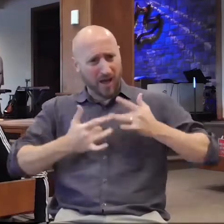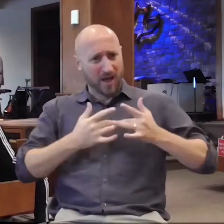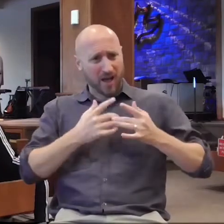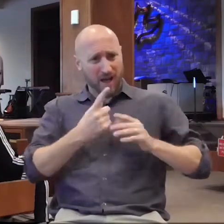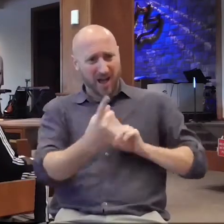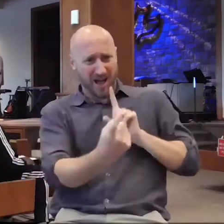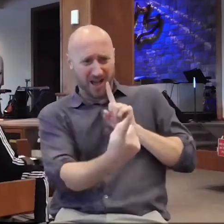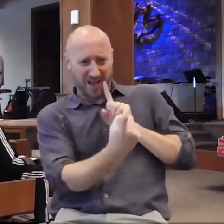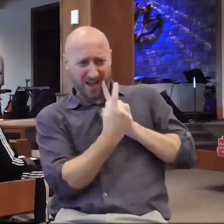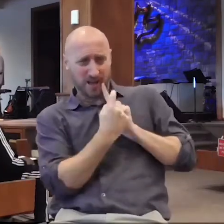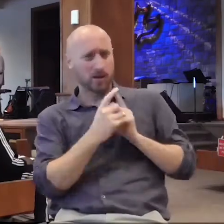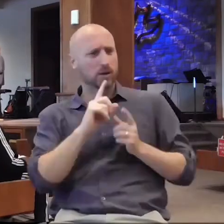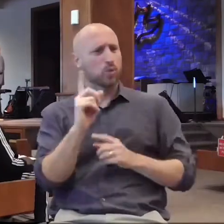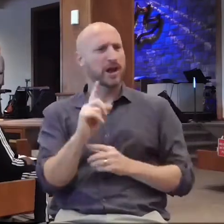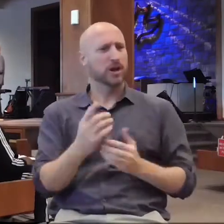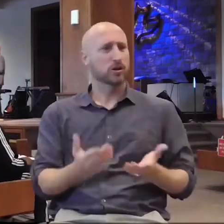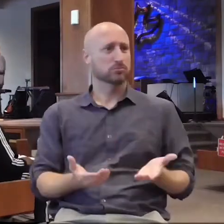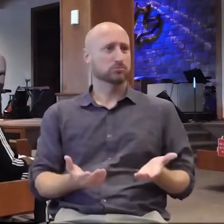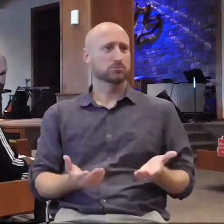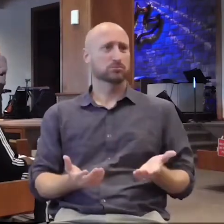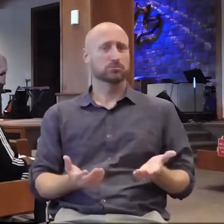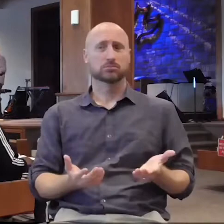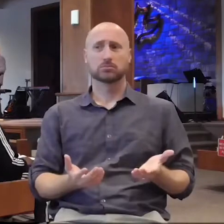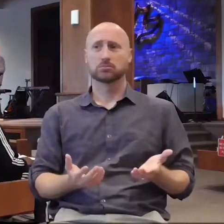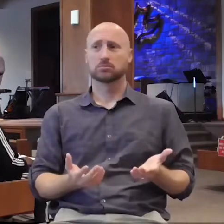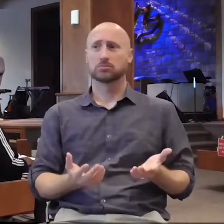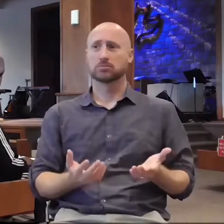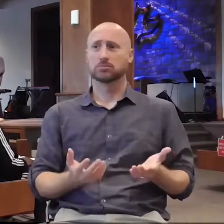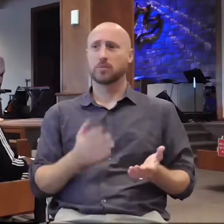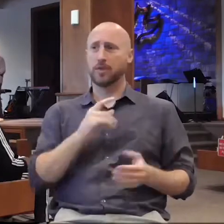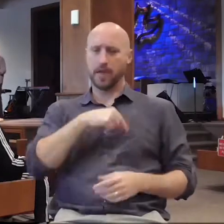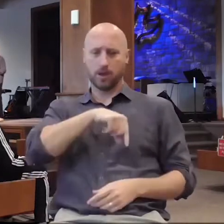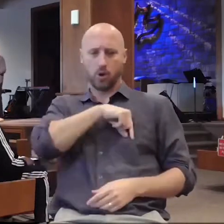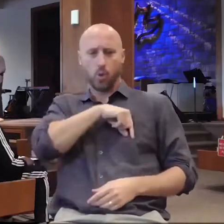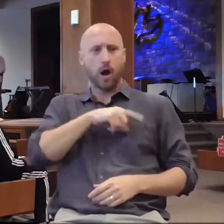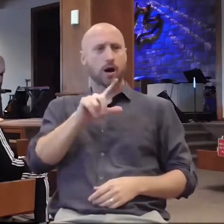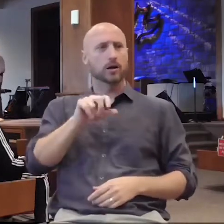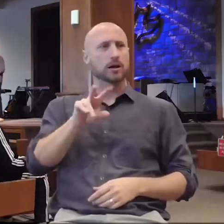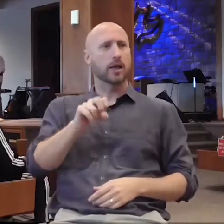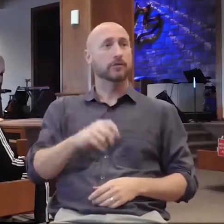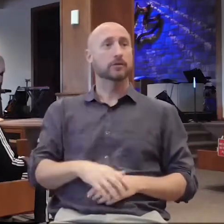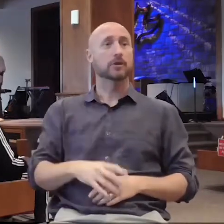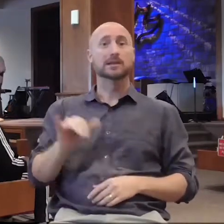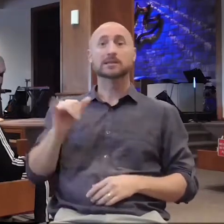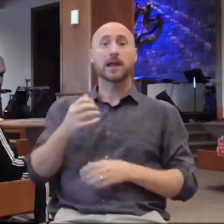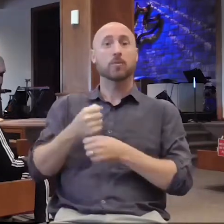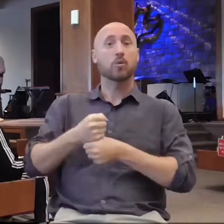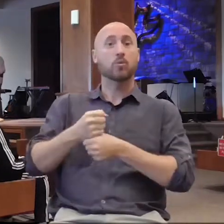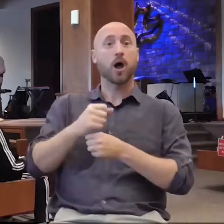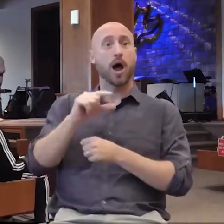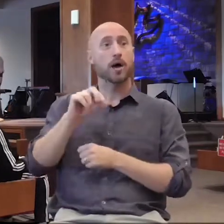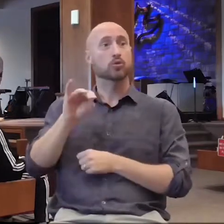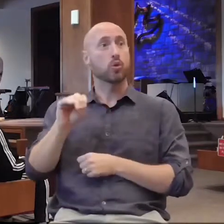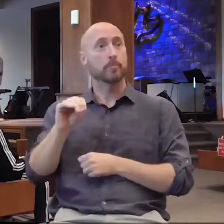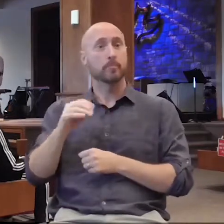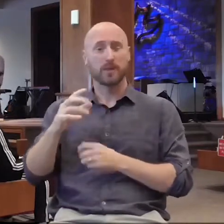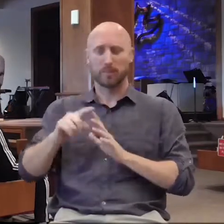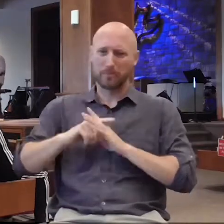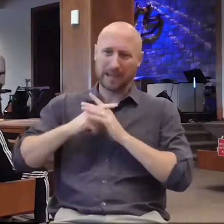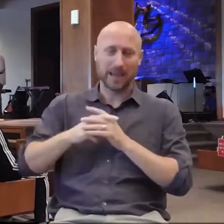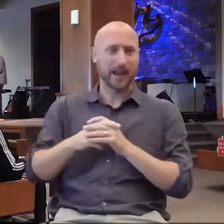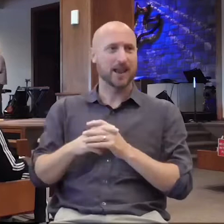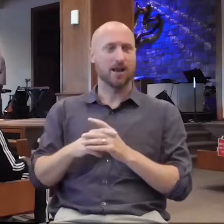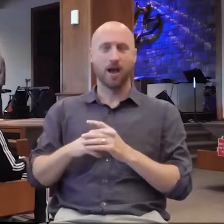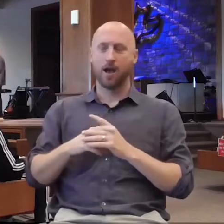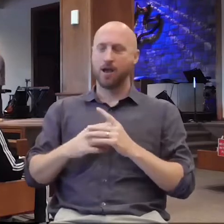Where's the love, the quality of love that a bride and a groom has that we had at the beginning that kind of set everything on fire,